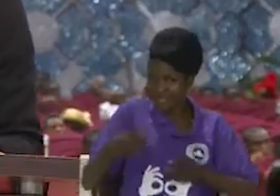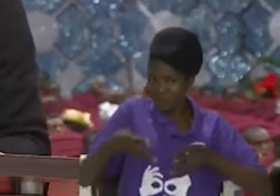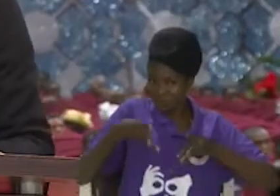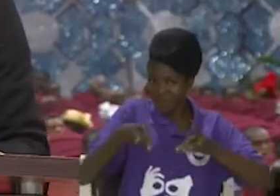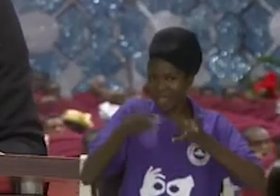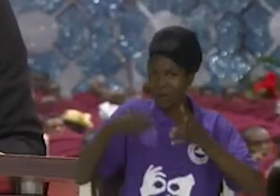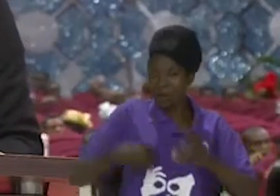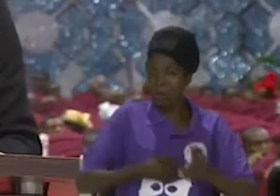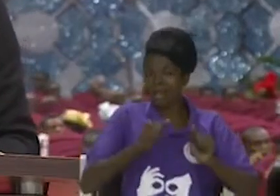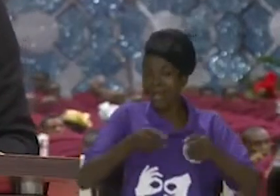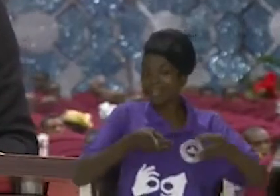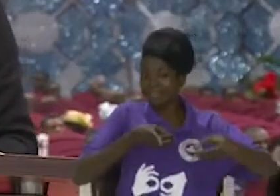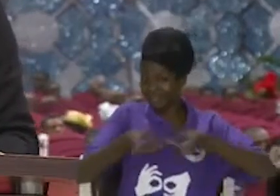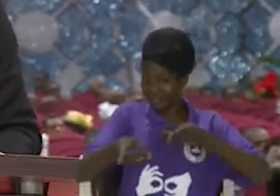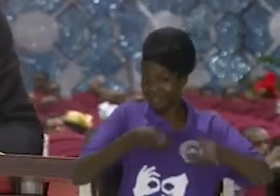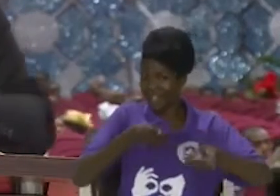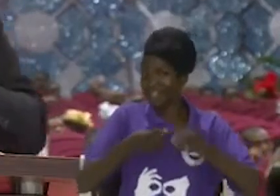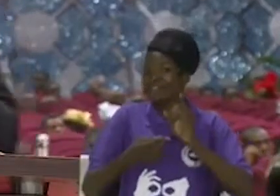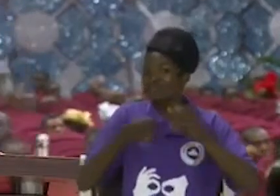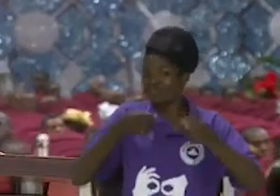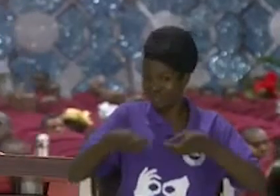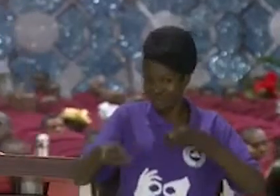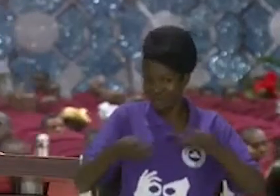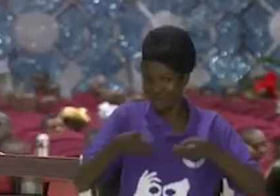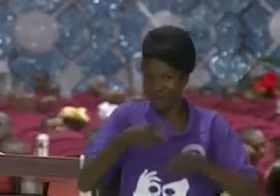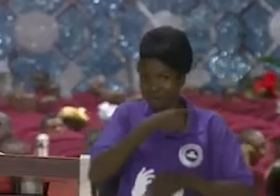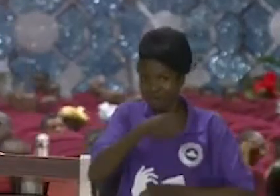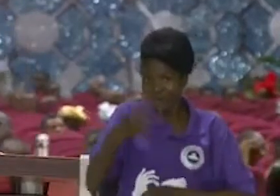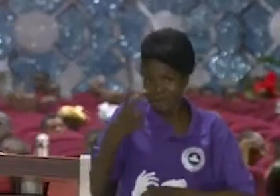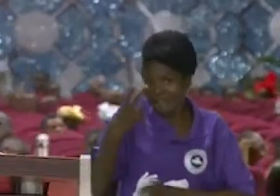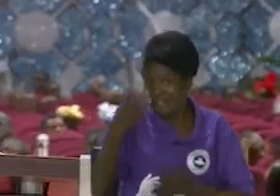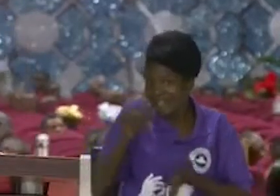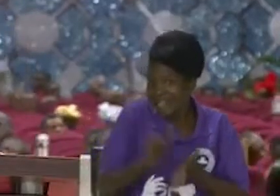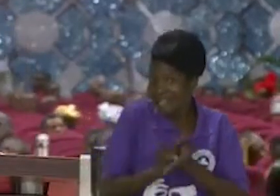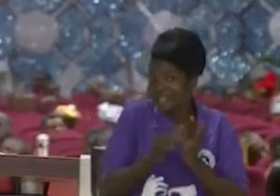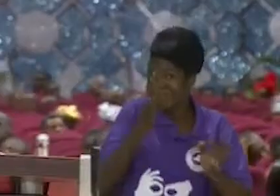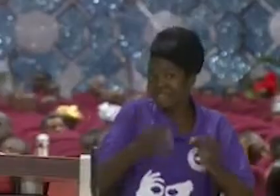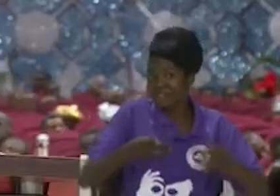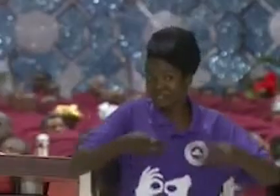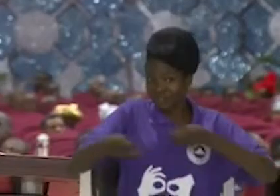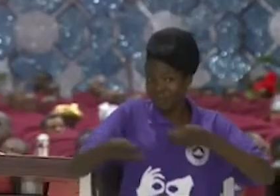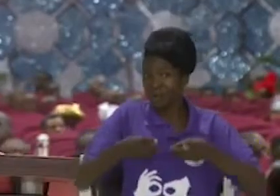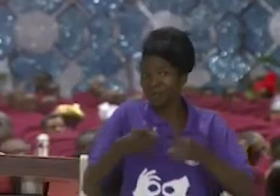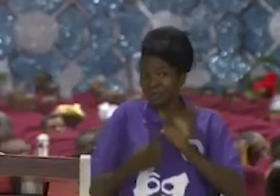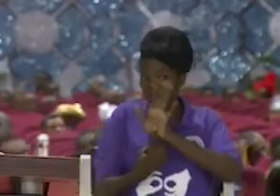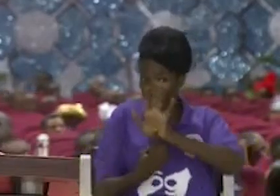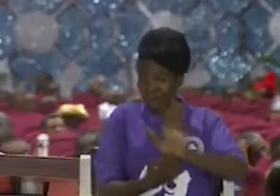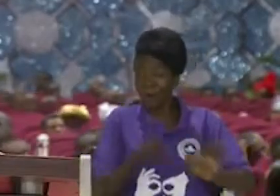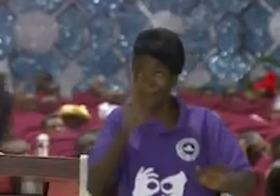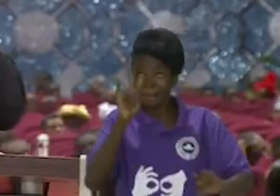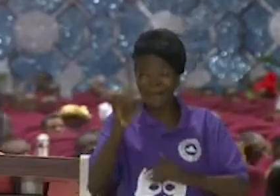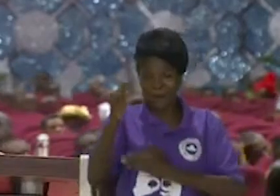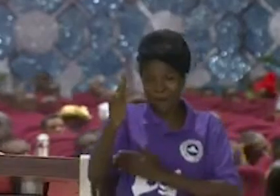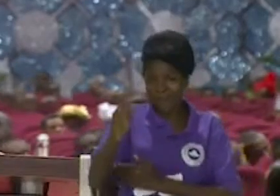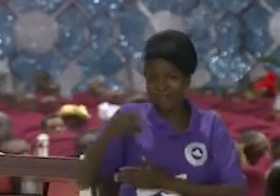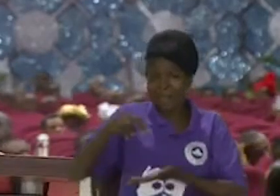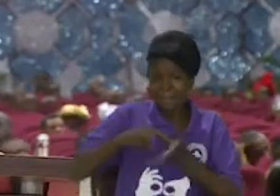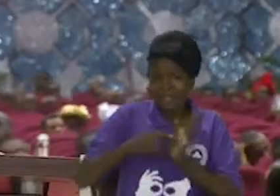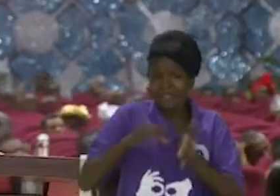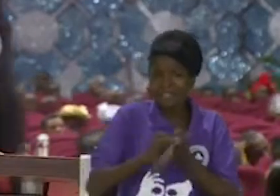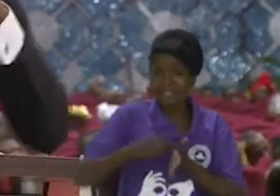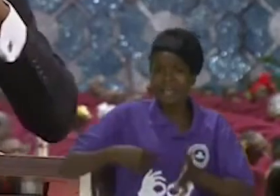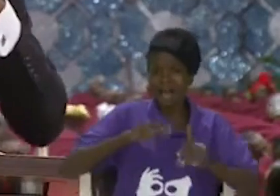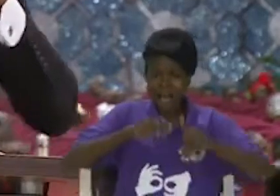defined dominion. So we see that if dominion is exercising of power, the question is, how does